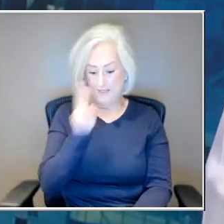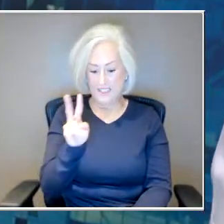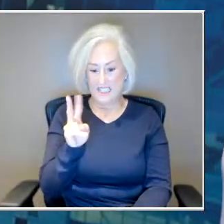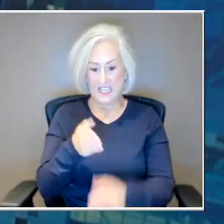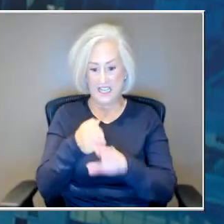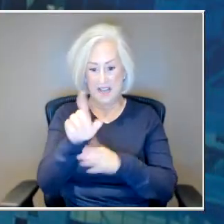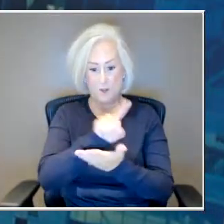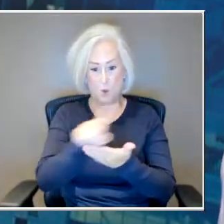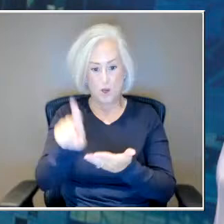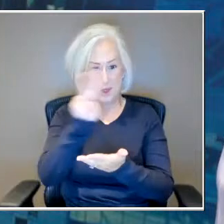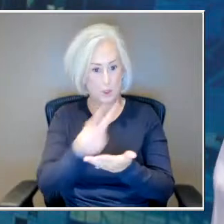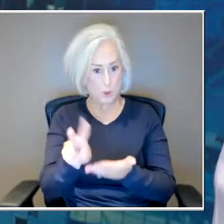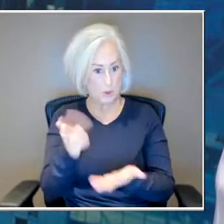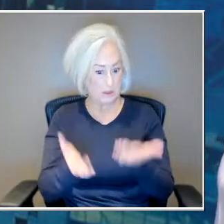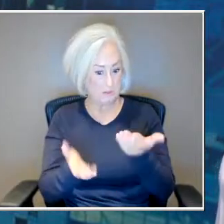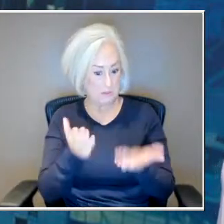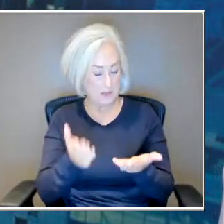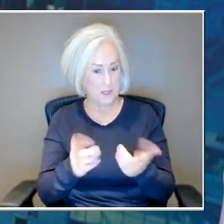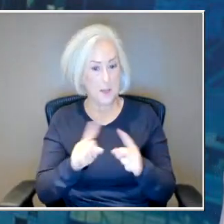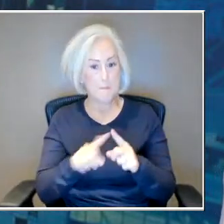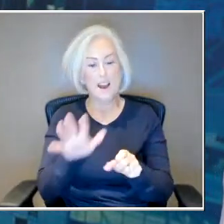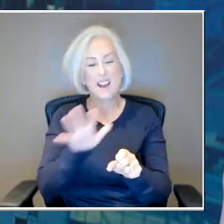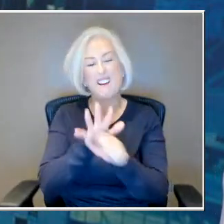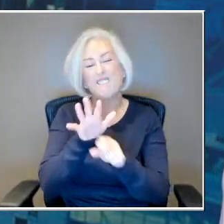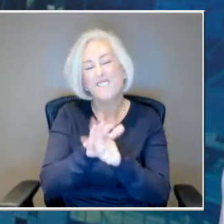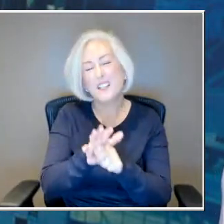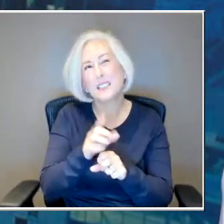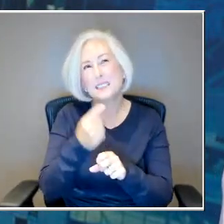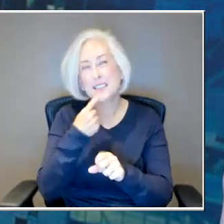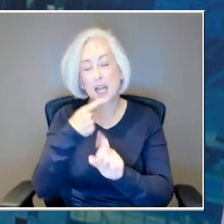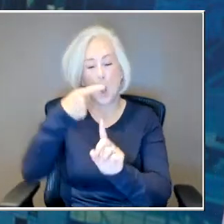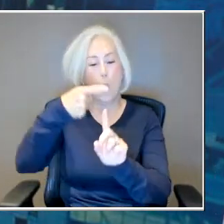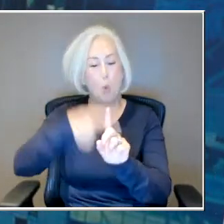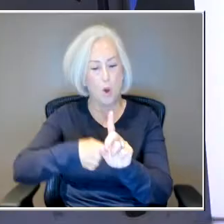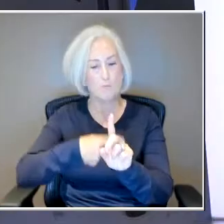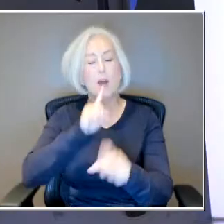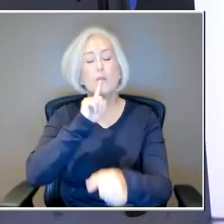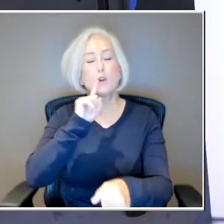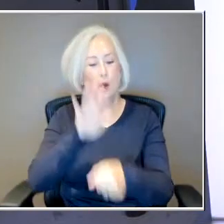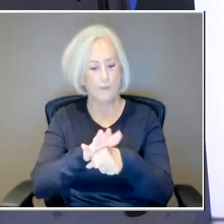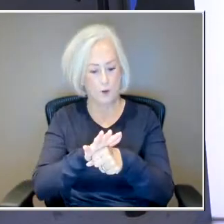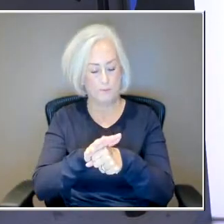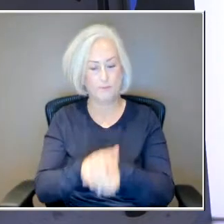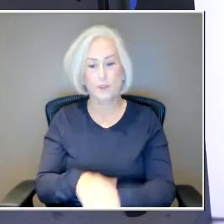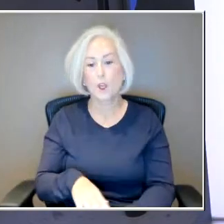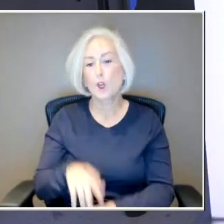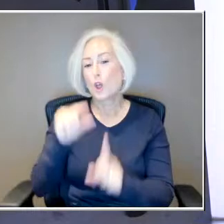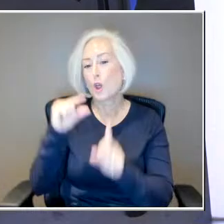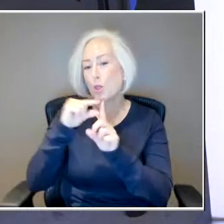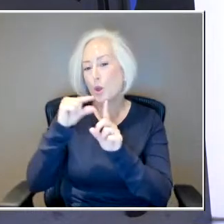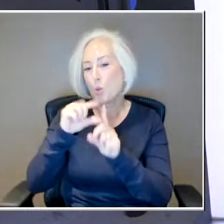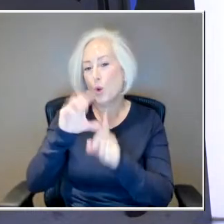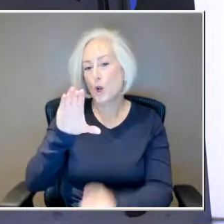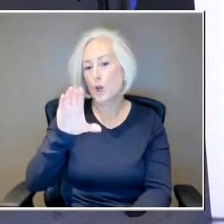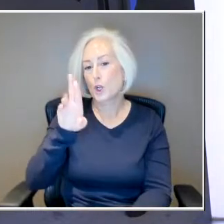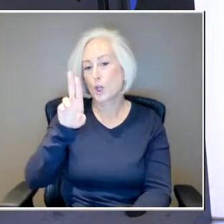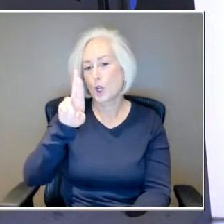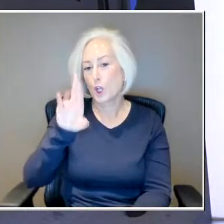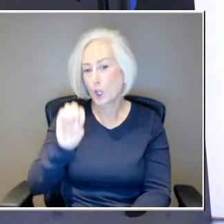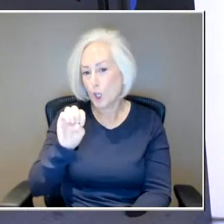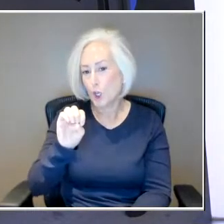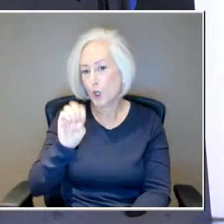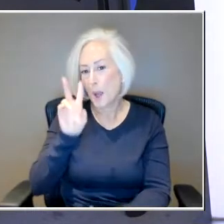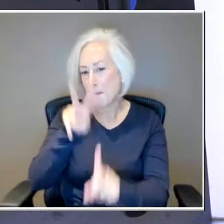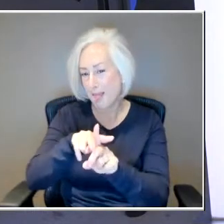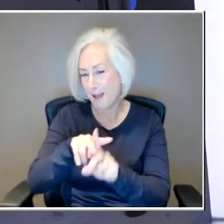but officially, like I'll say 1 month, that will confirm that. So does the word cure apply when talking about CAR T therapy?